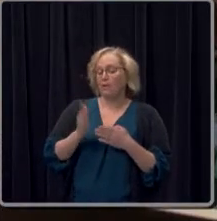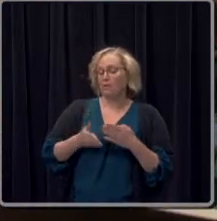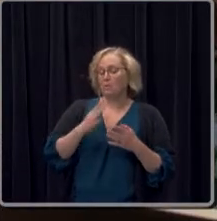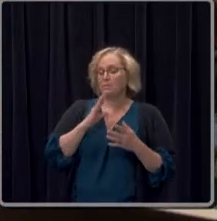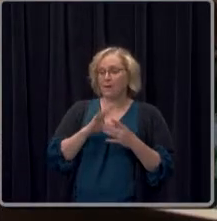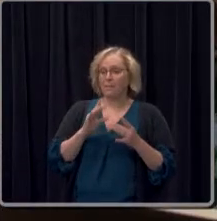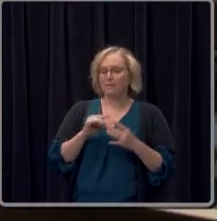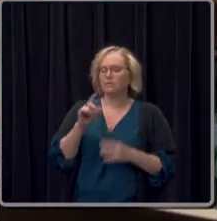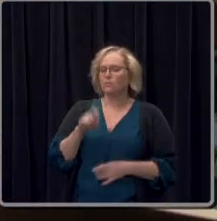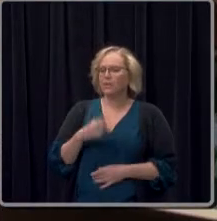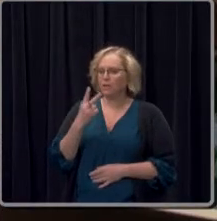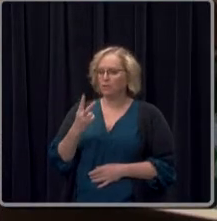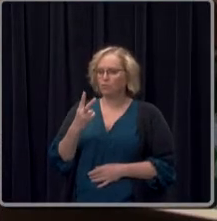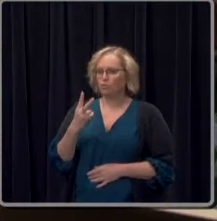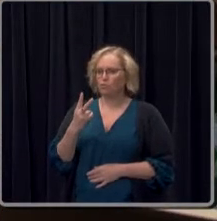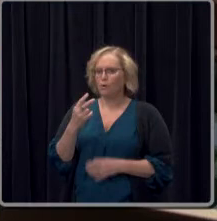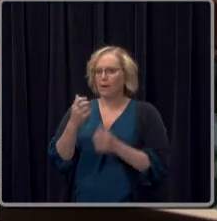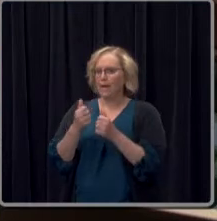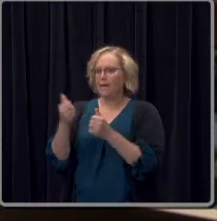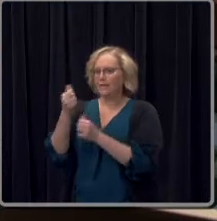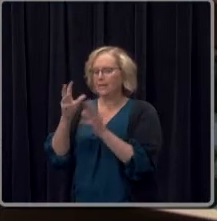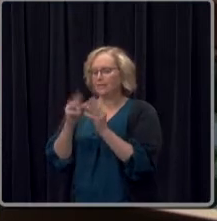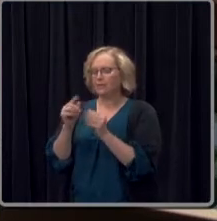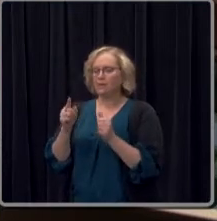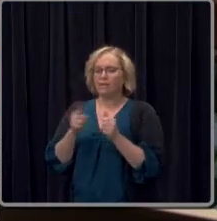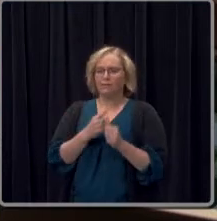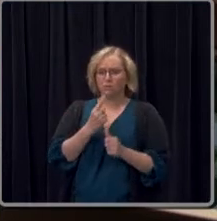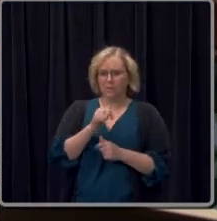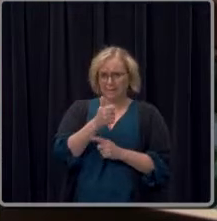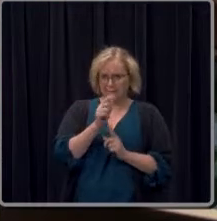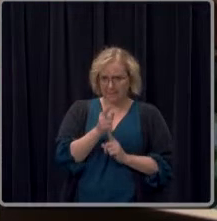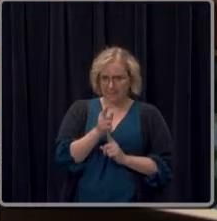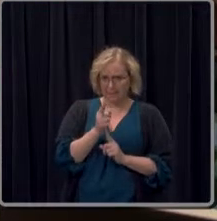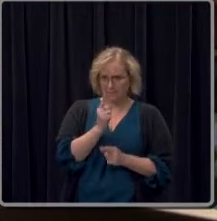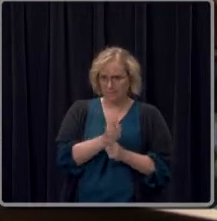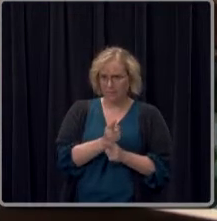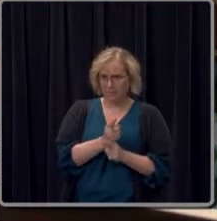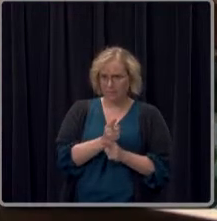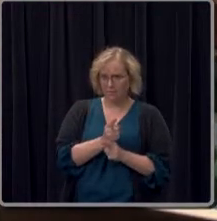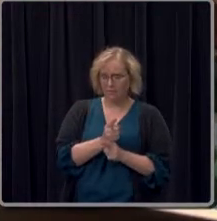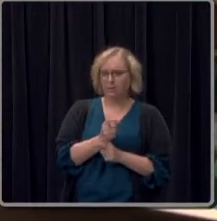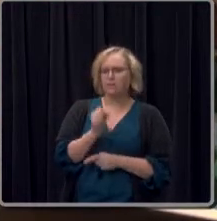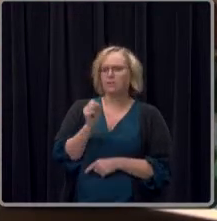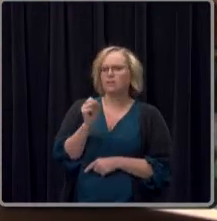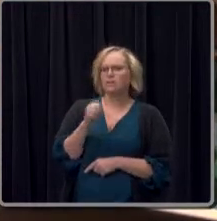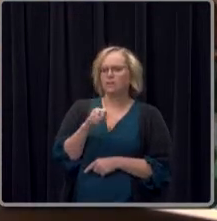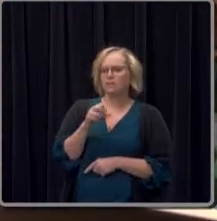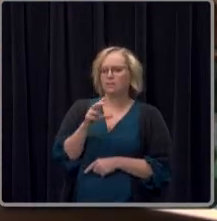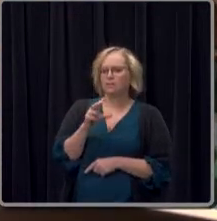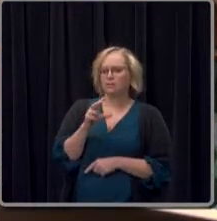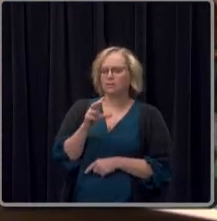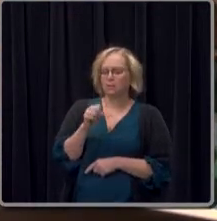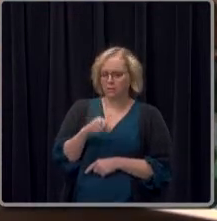sessions. First one, I think we need 10 minutes. Is that right? Yes. No, 20.